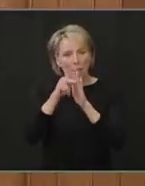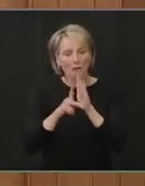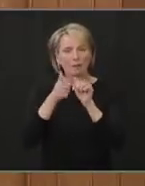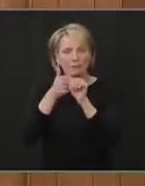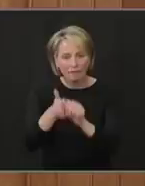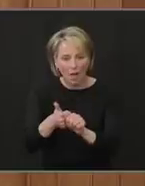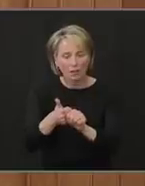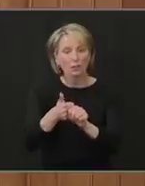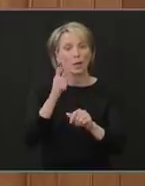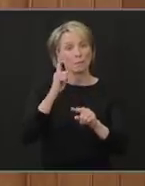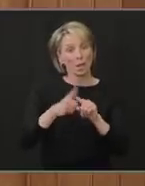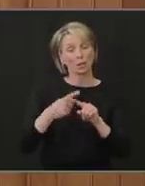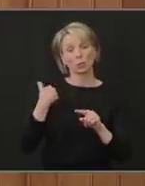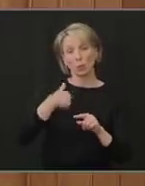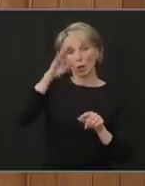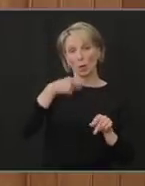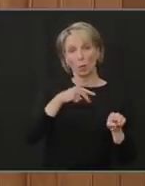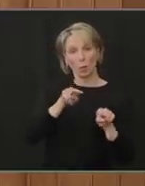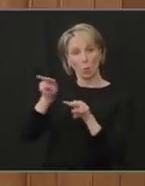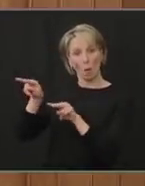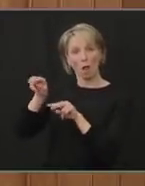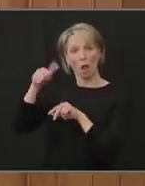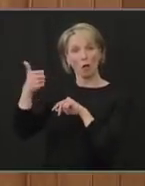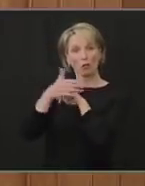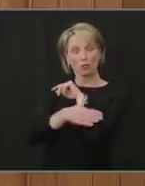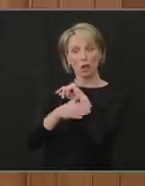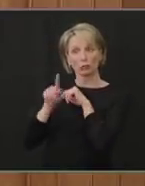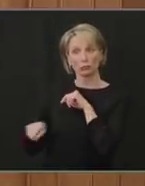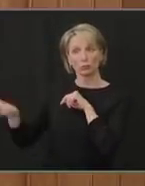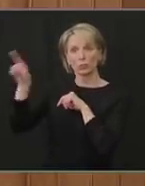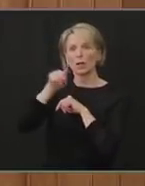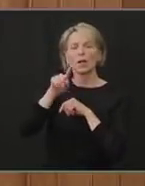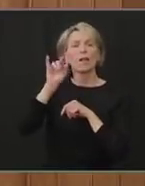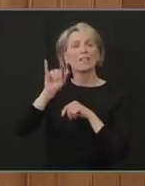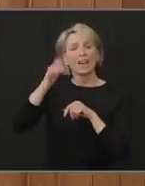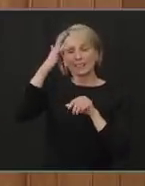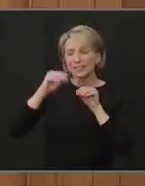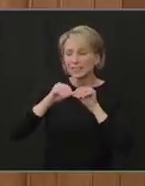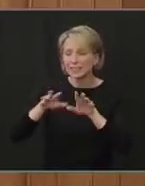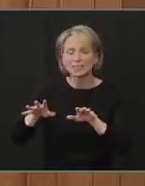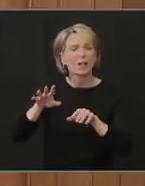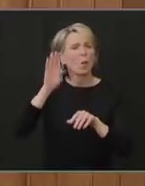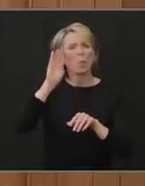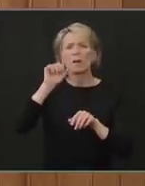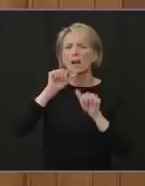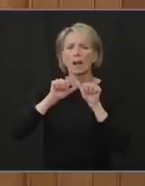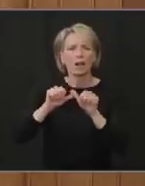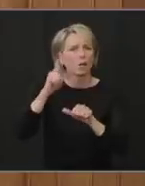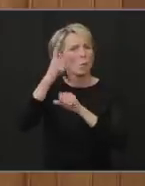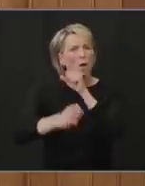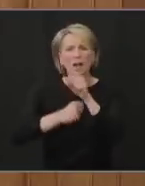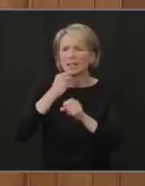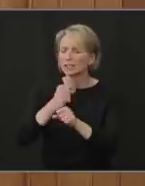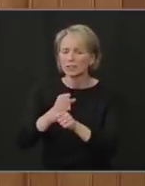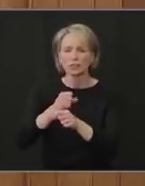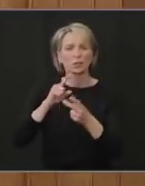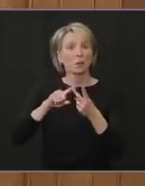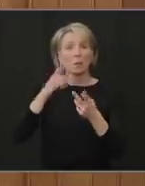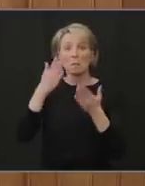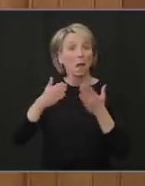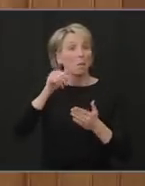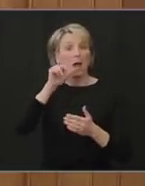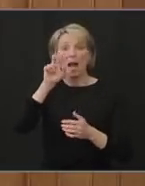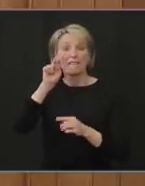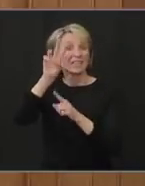other countries is that it does not take a year. It doesn't need to take 6 months. If we all are in this